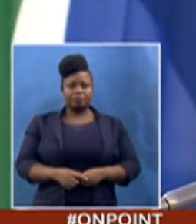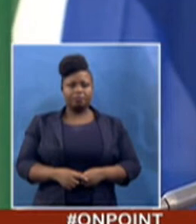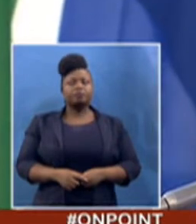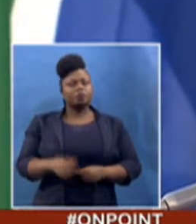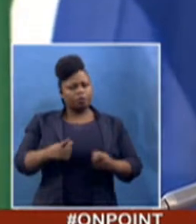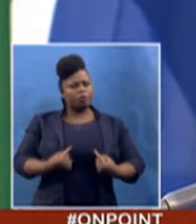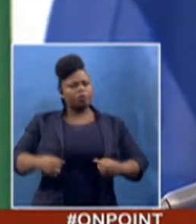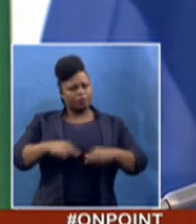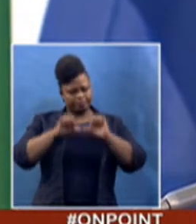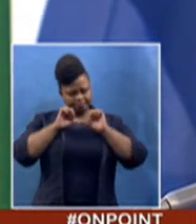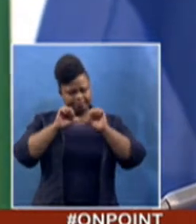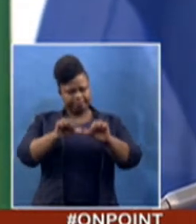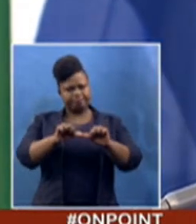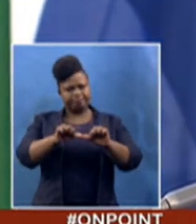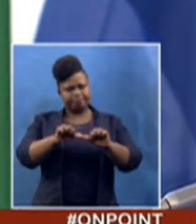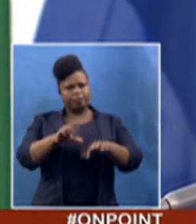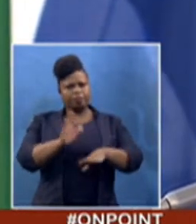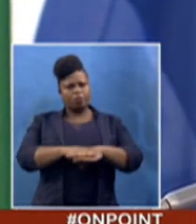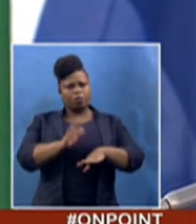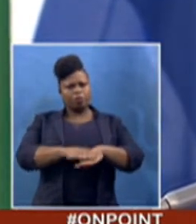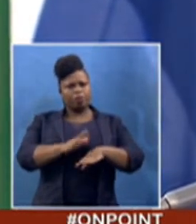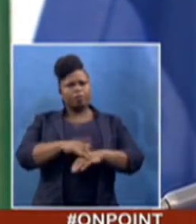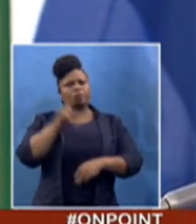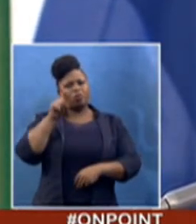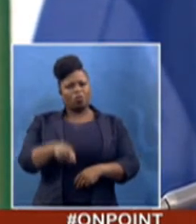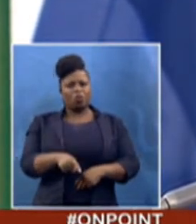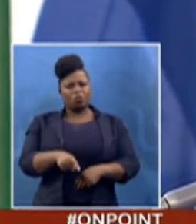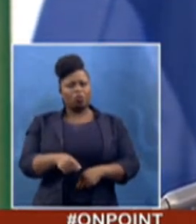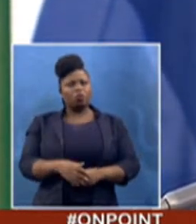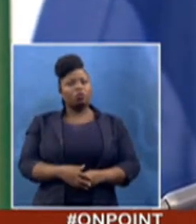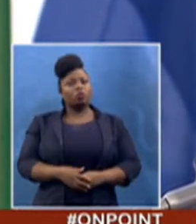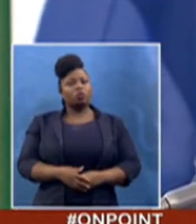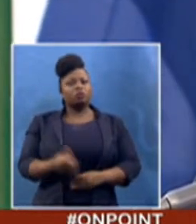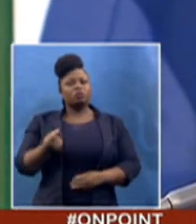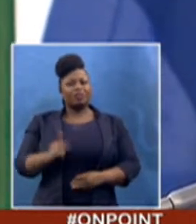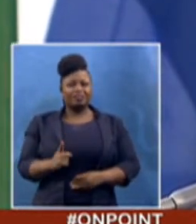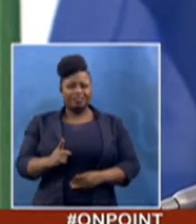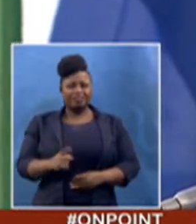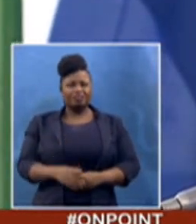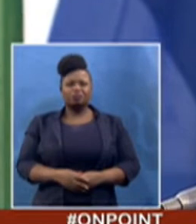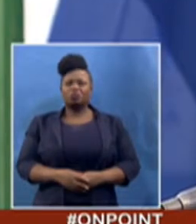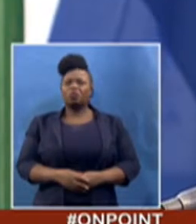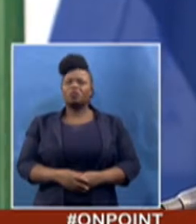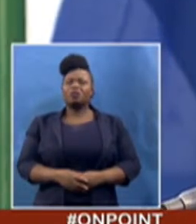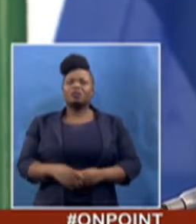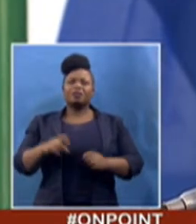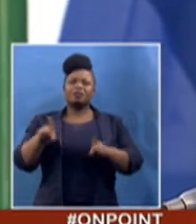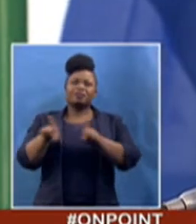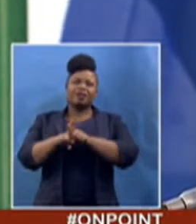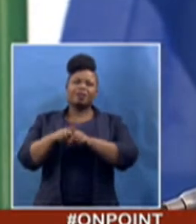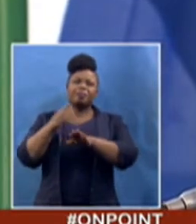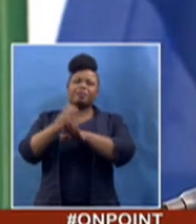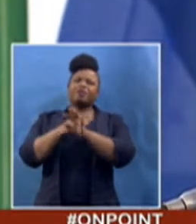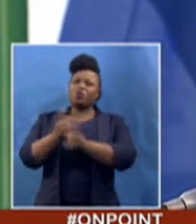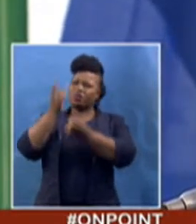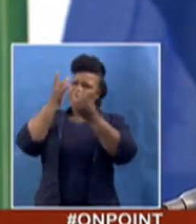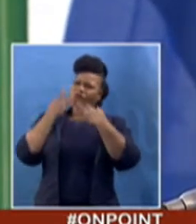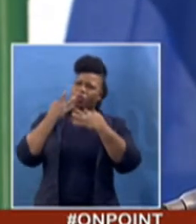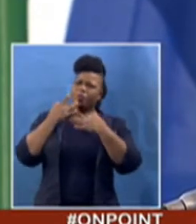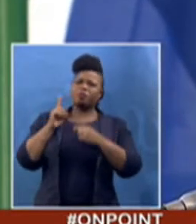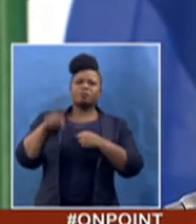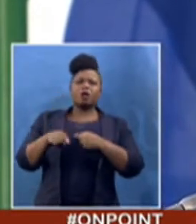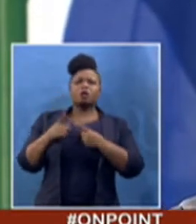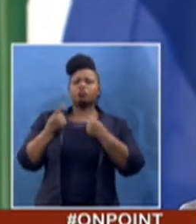to continue to practice all the measures that we've been talking about,